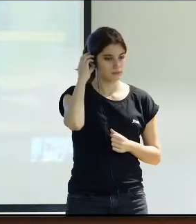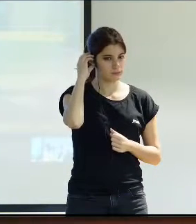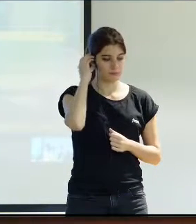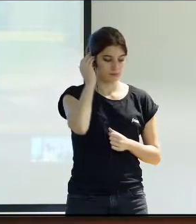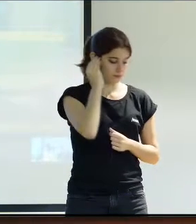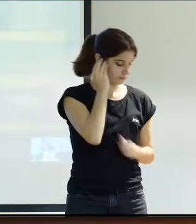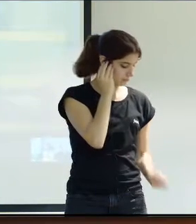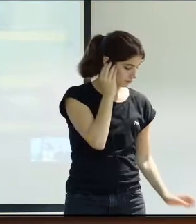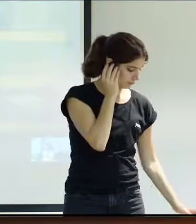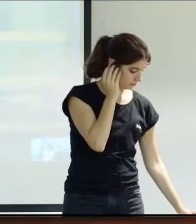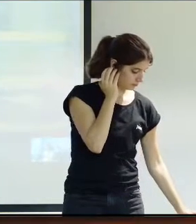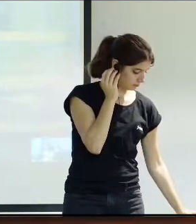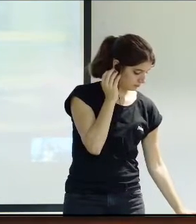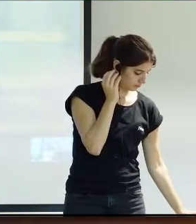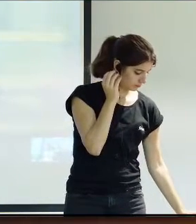My